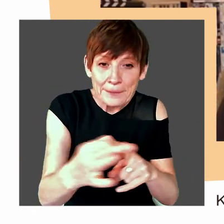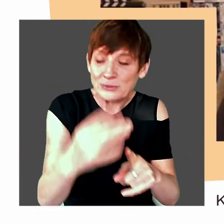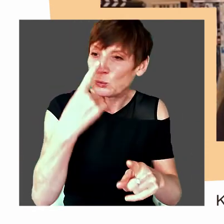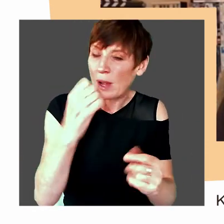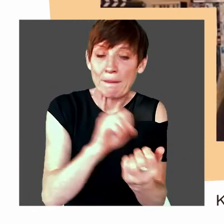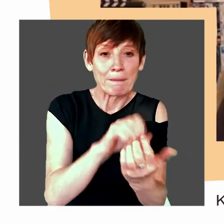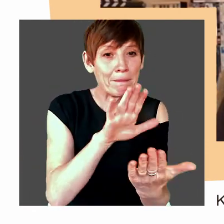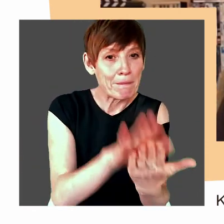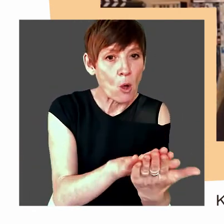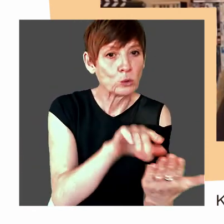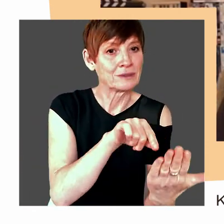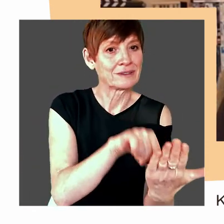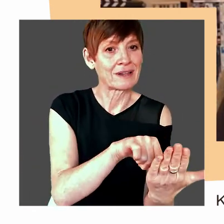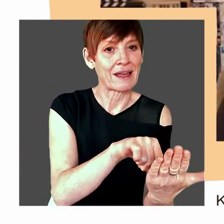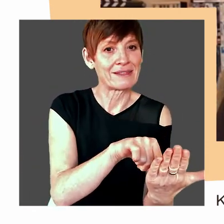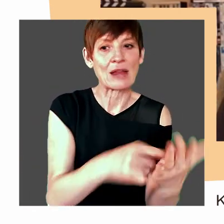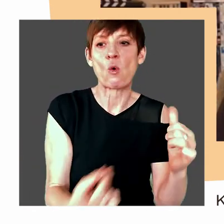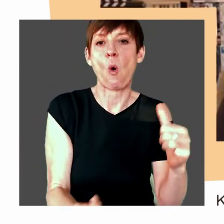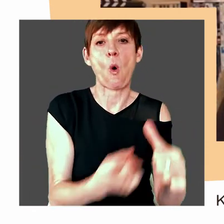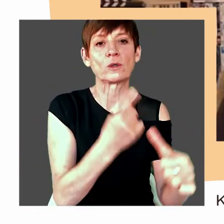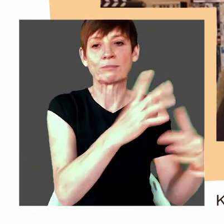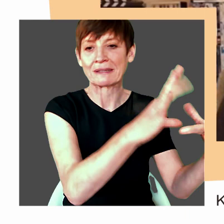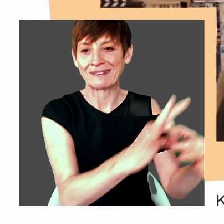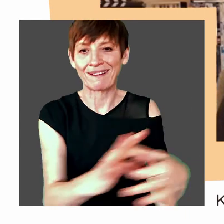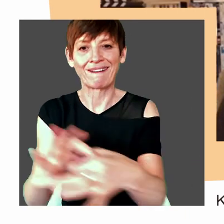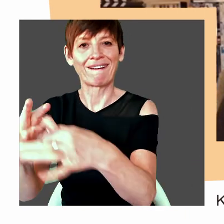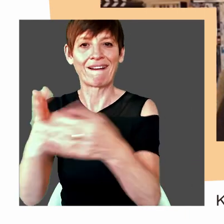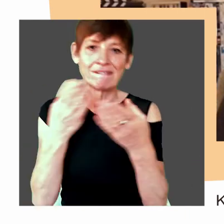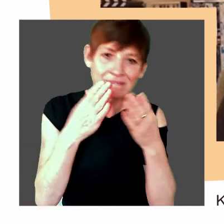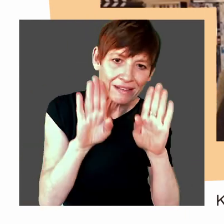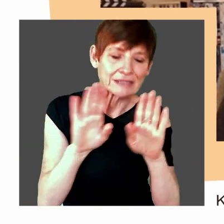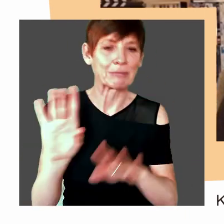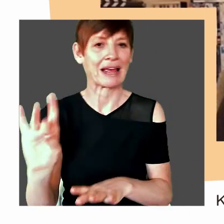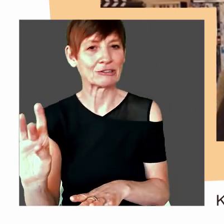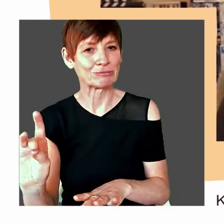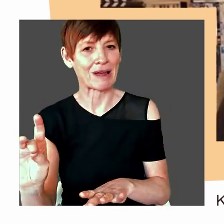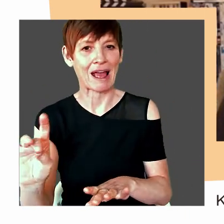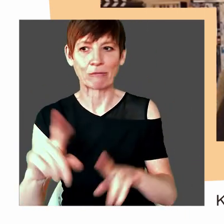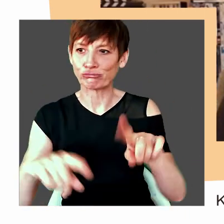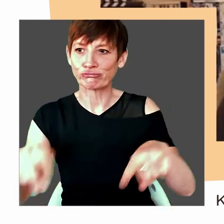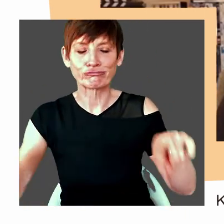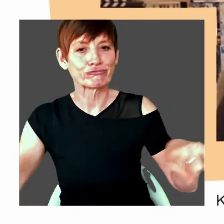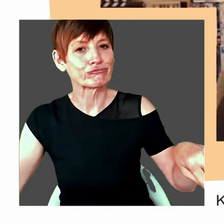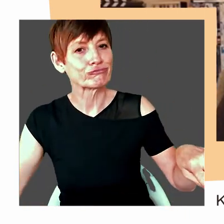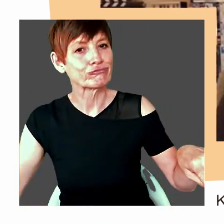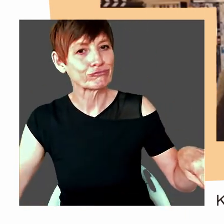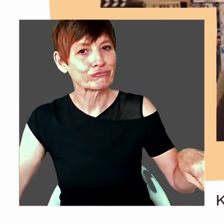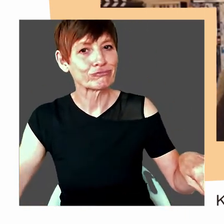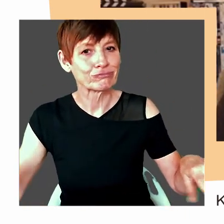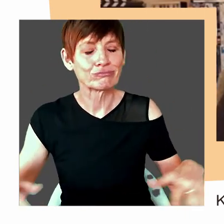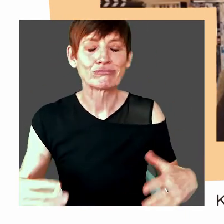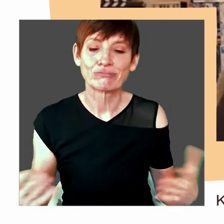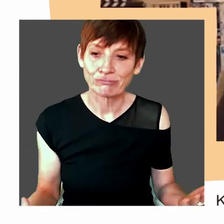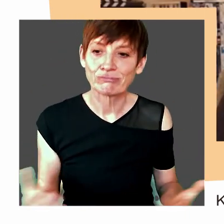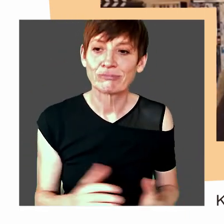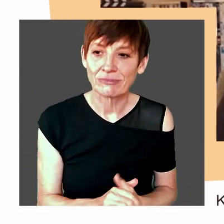and it will post it automatically and things like that for if there's any of you that aren't into it. But as long as